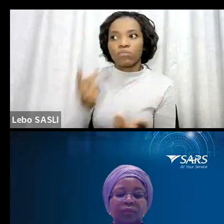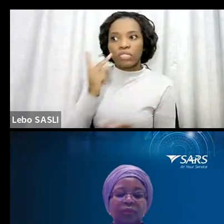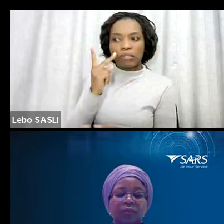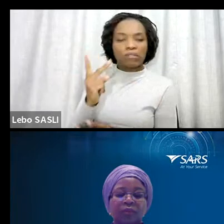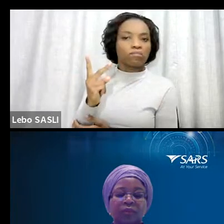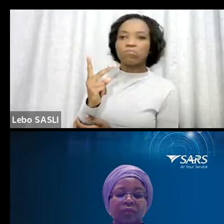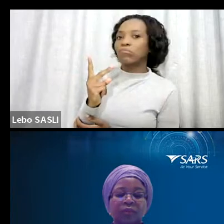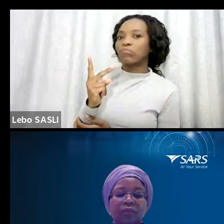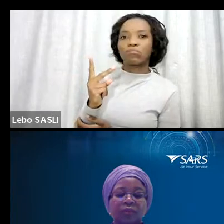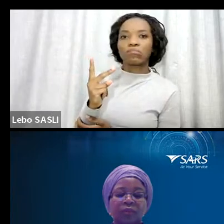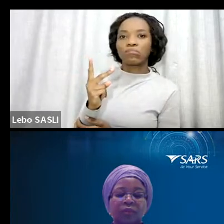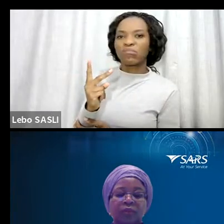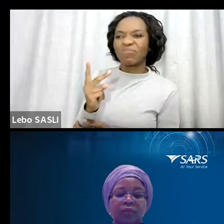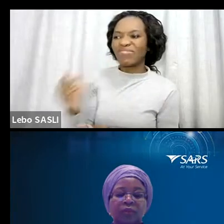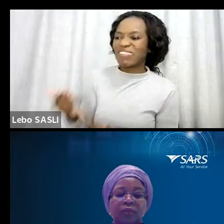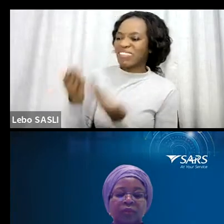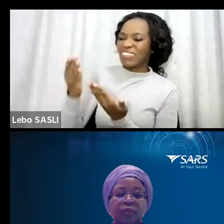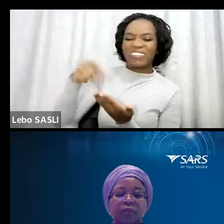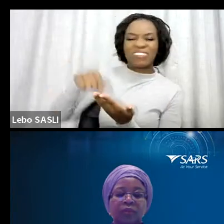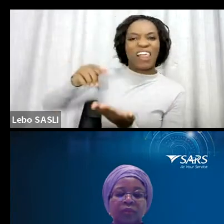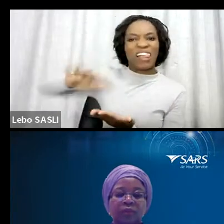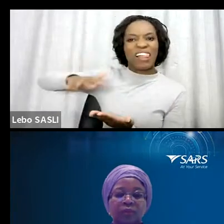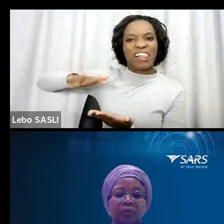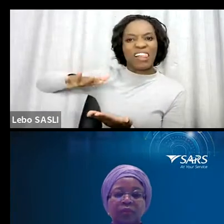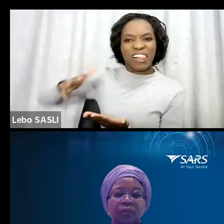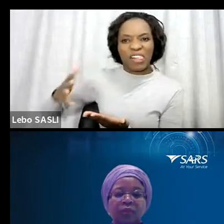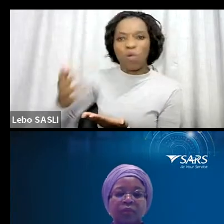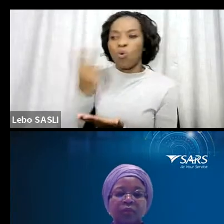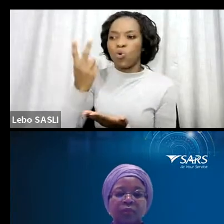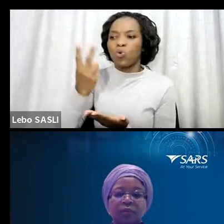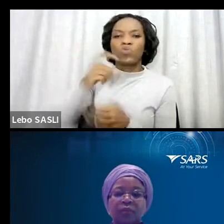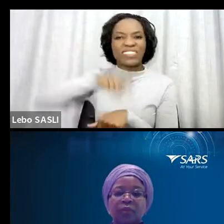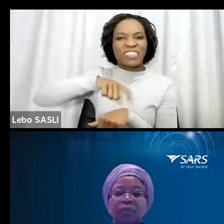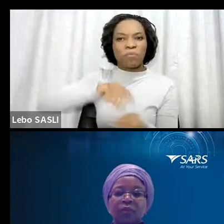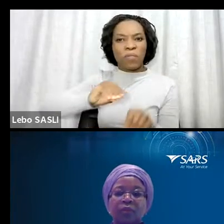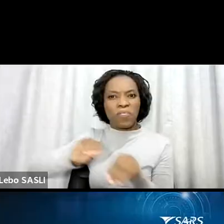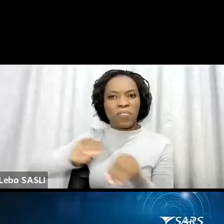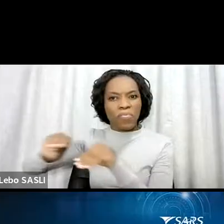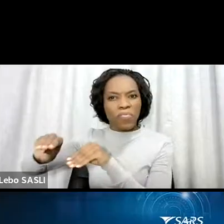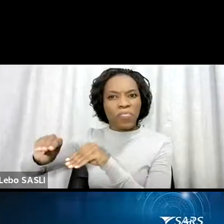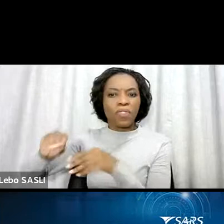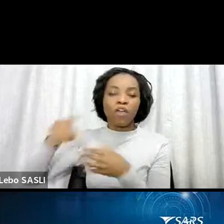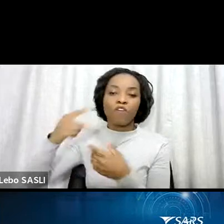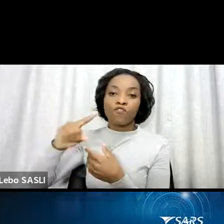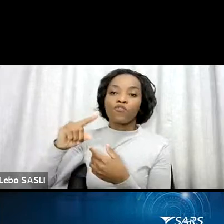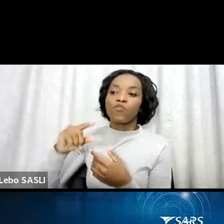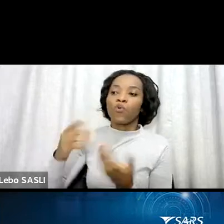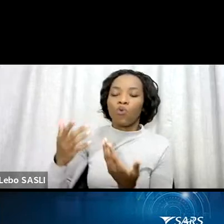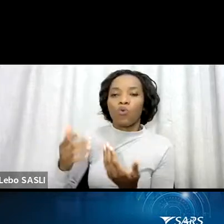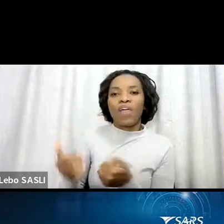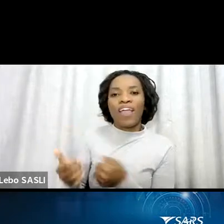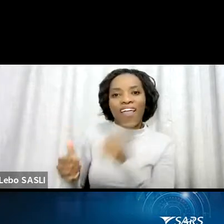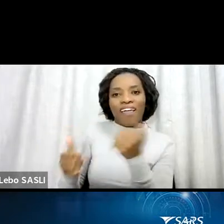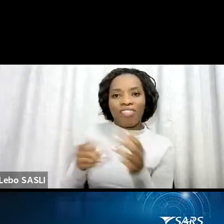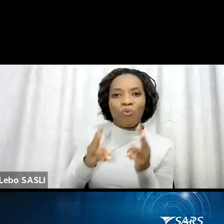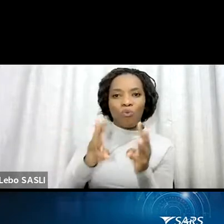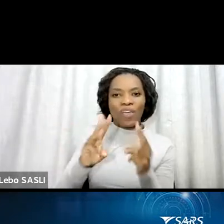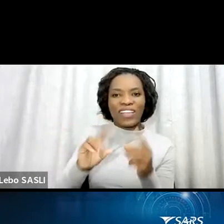compromise the service efficiency as well as the turnaround time in the area of alternative dispute resolution?